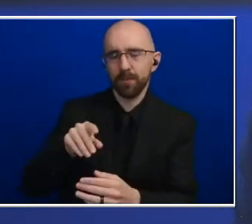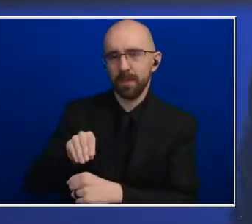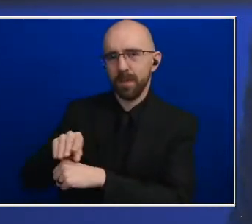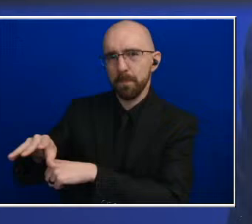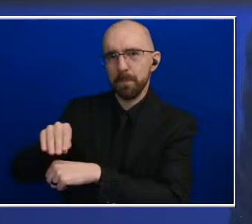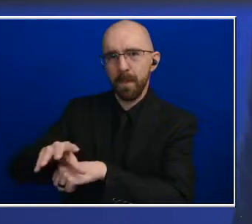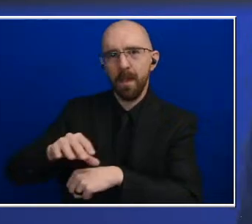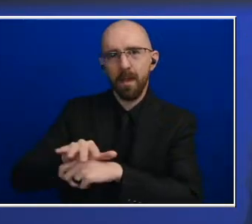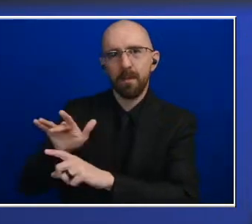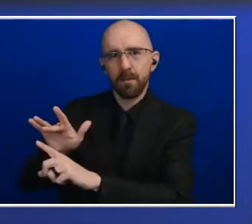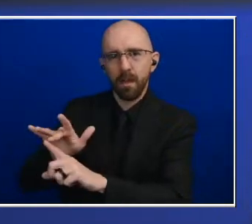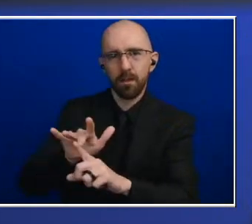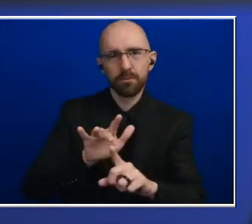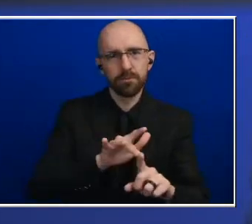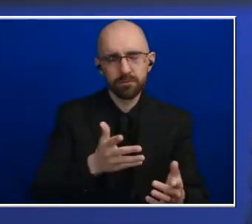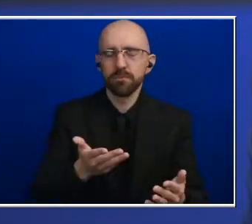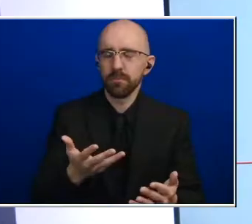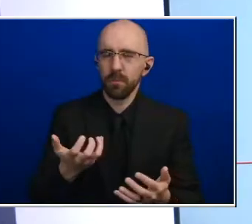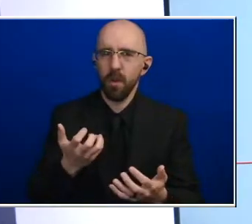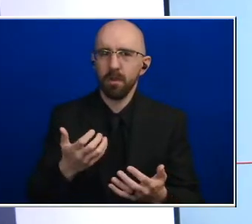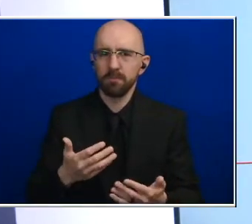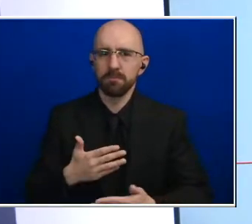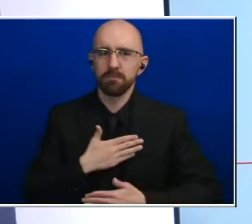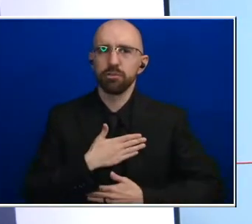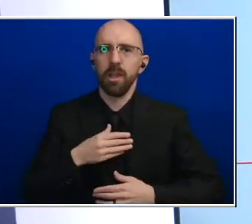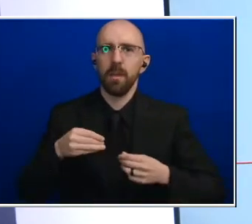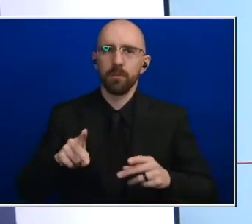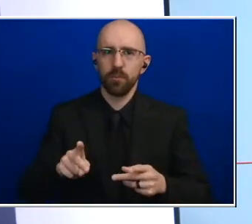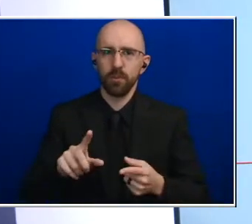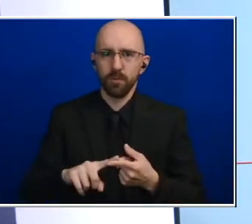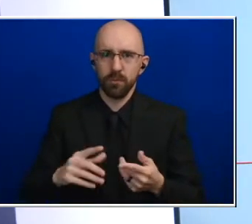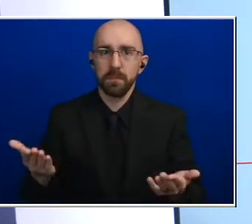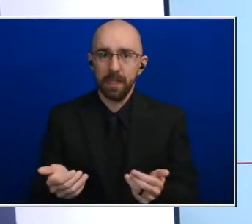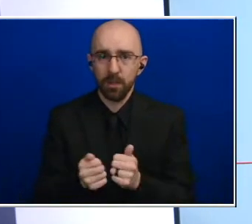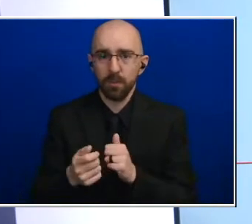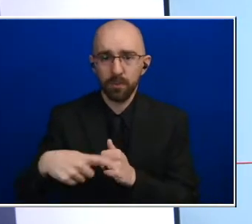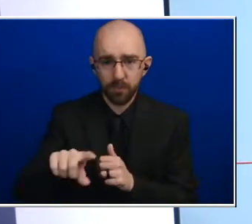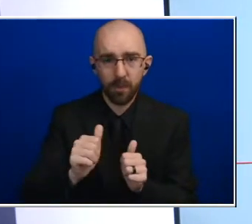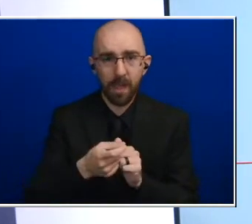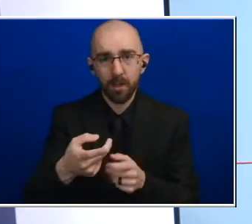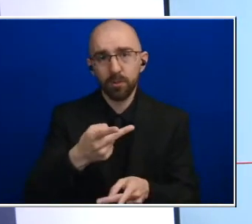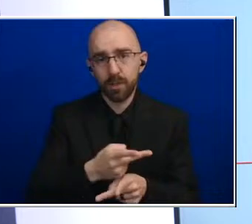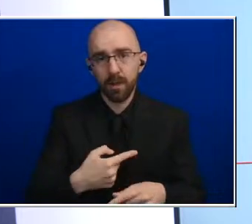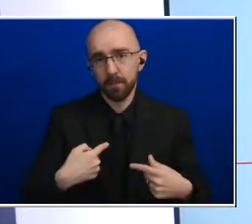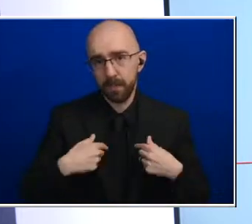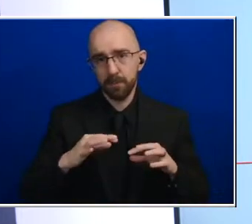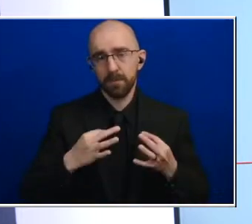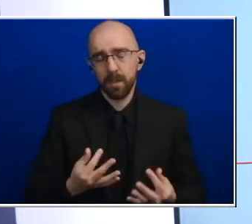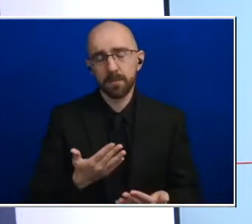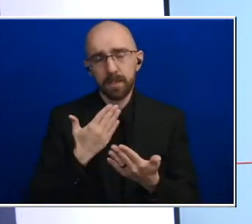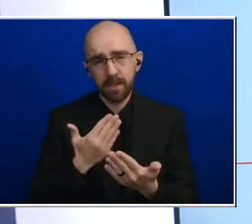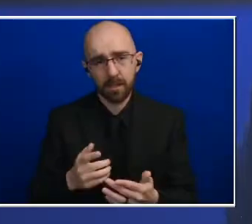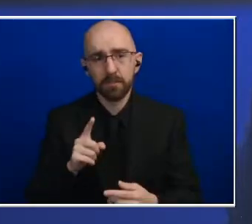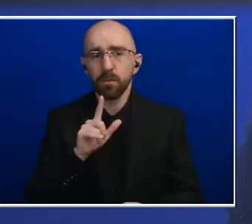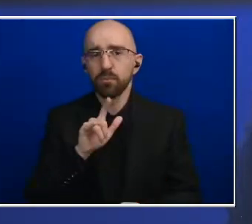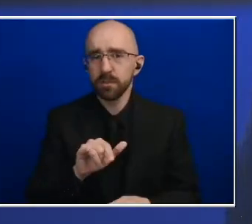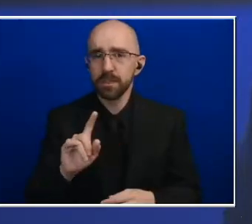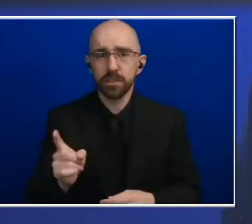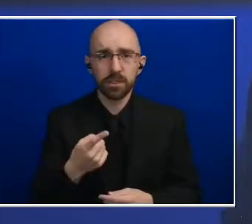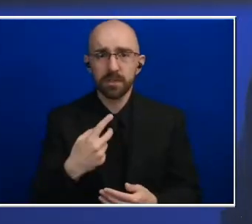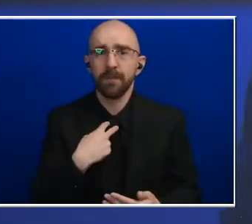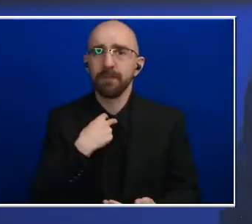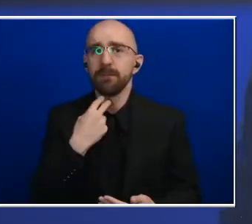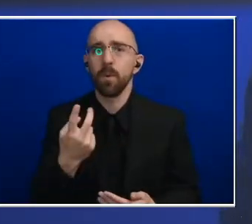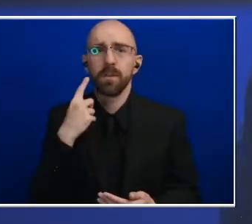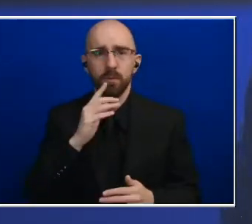the opportunity to be here with you. Thank you for how you cared for me and my family, but really just to be a voice for all the patients out